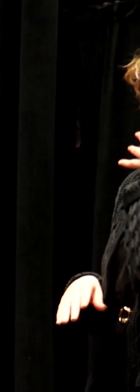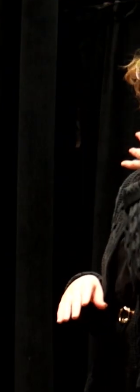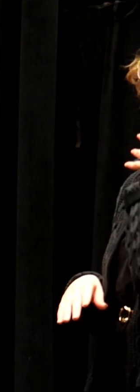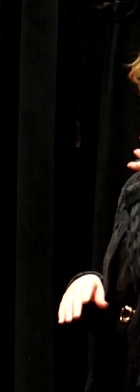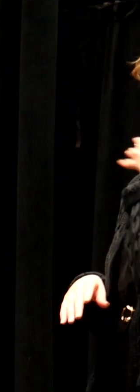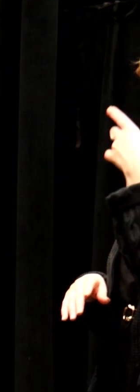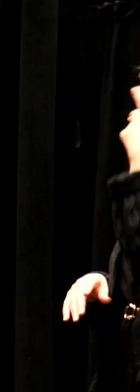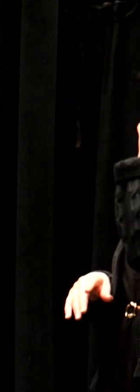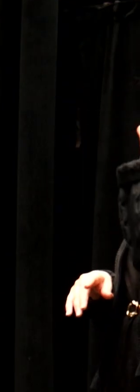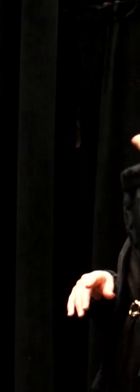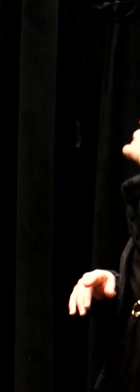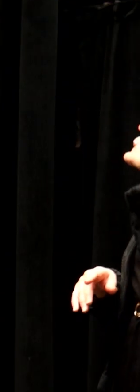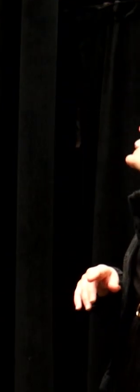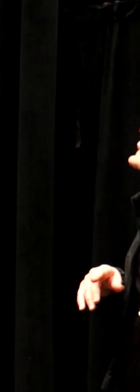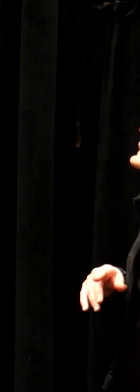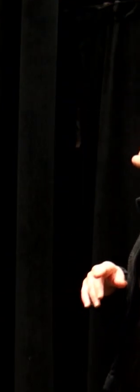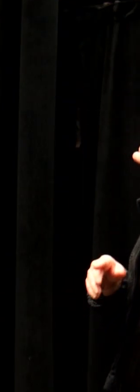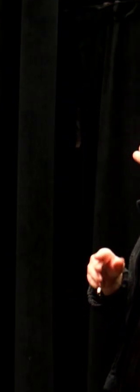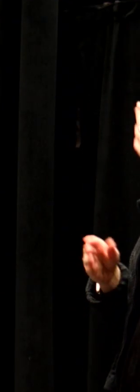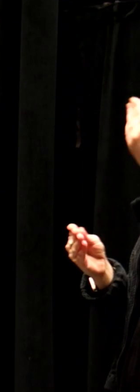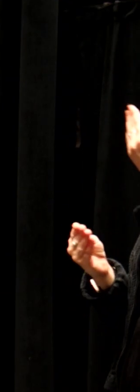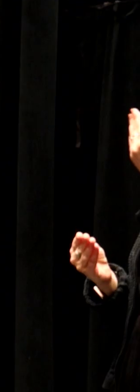from your perspective as,